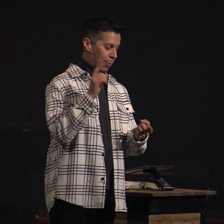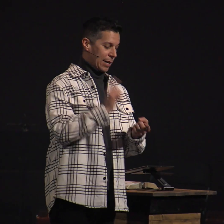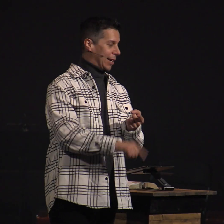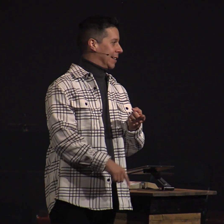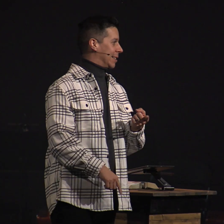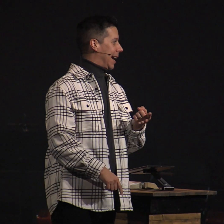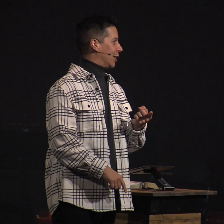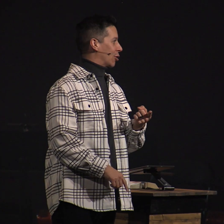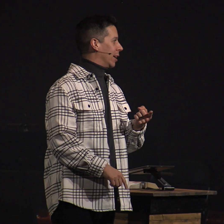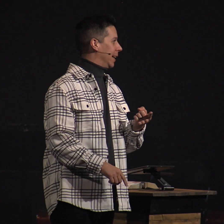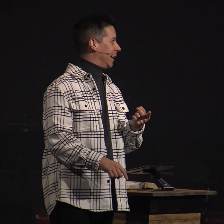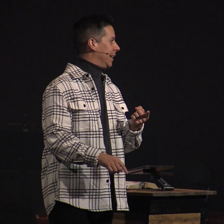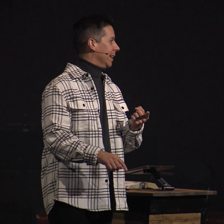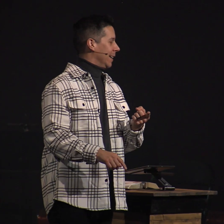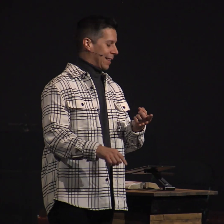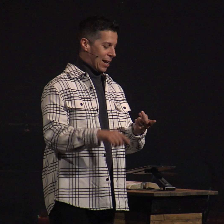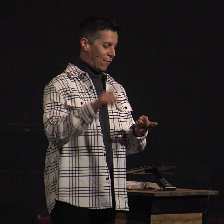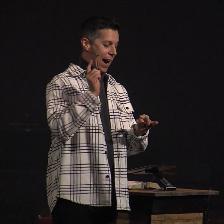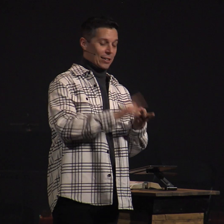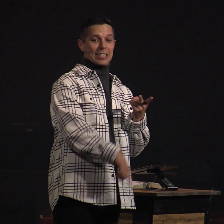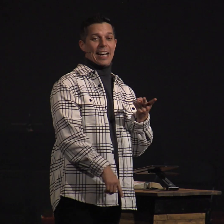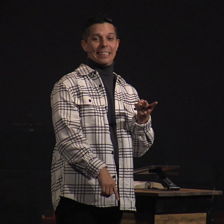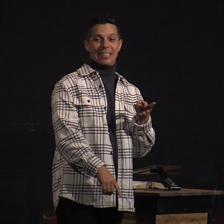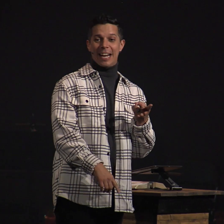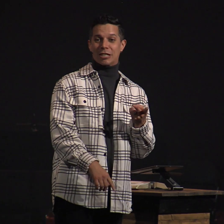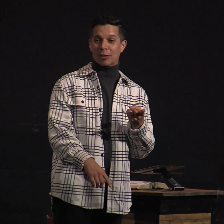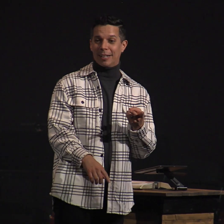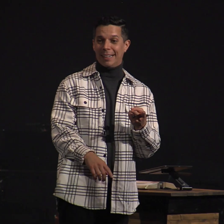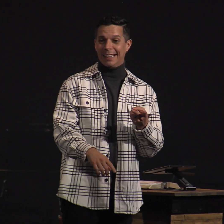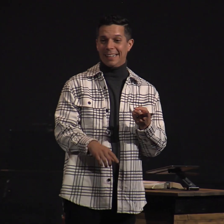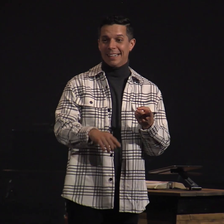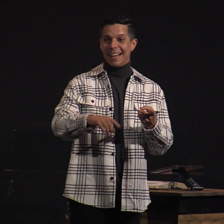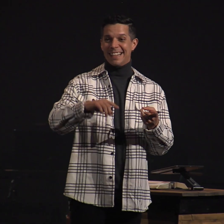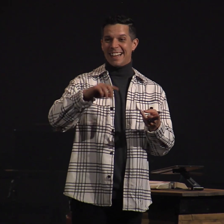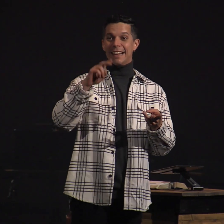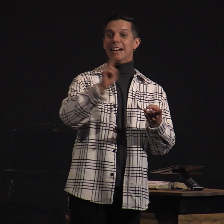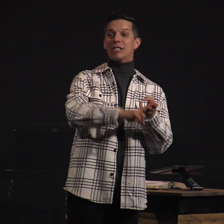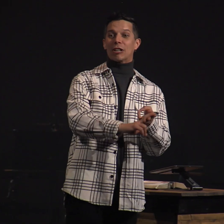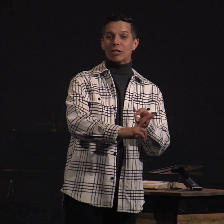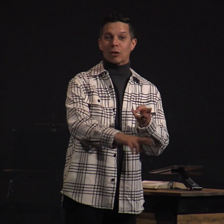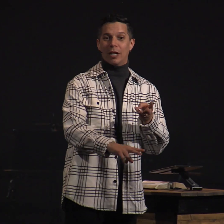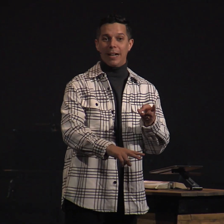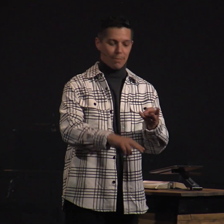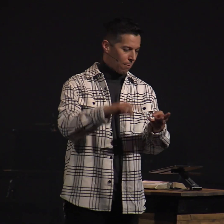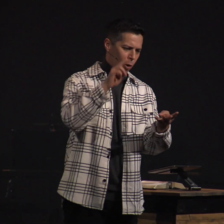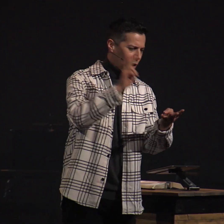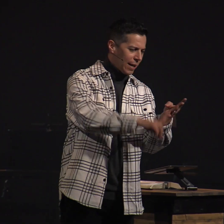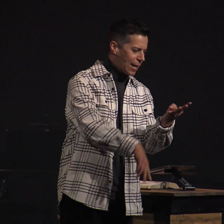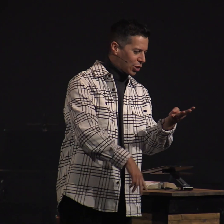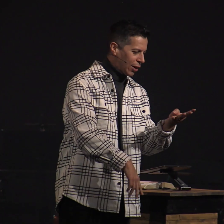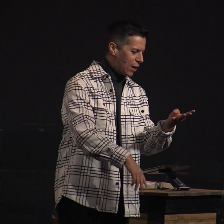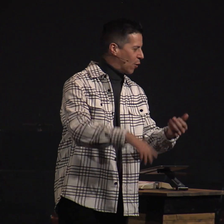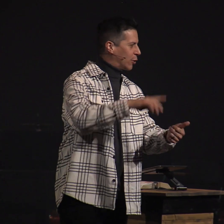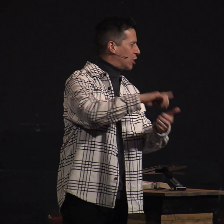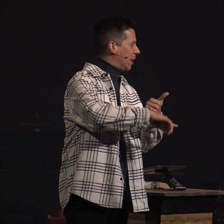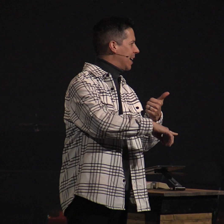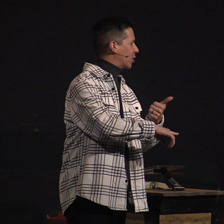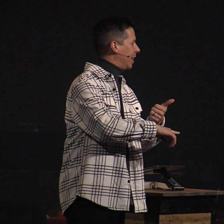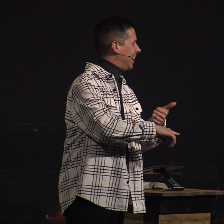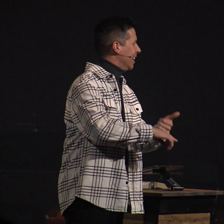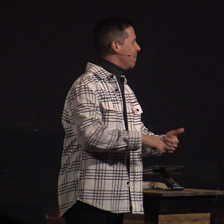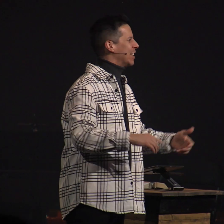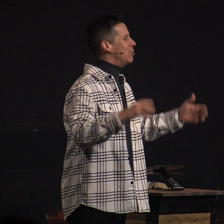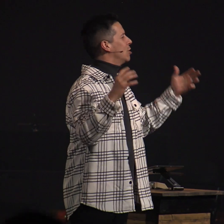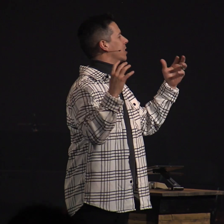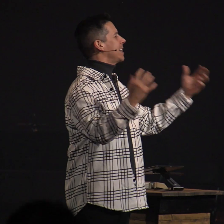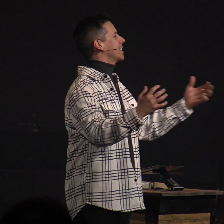a President's Day tree, and then a Valentine's Day tree, and then an Easter tree, a Memorial Day tree, 4th of July